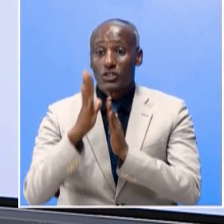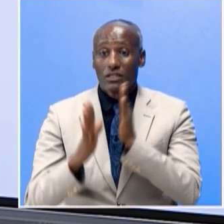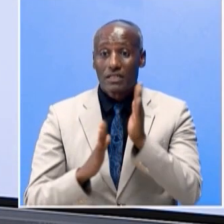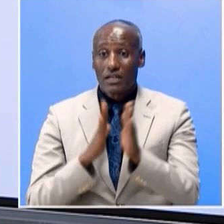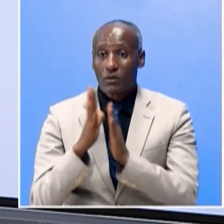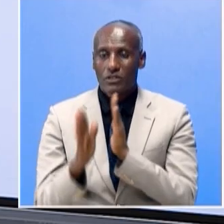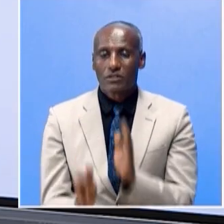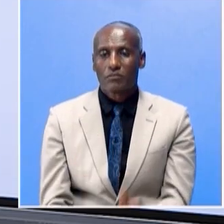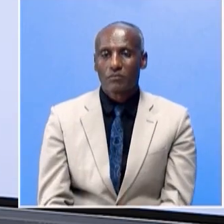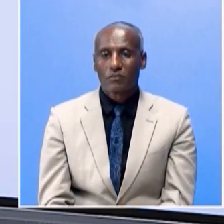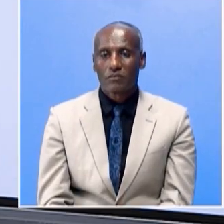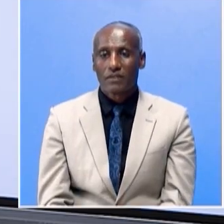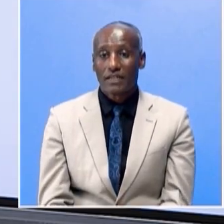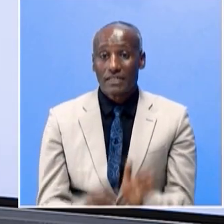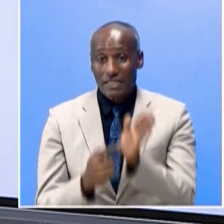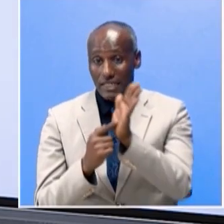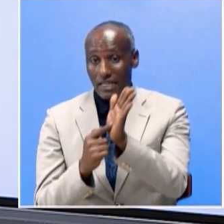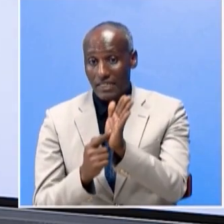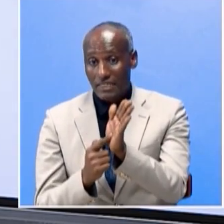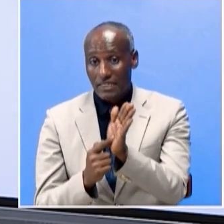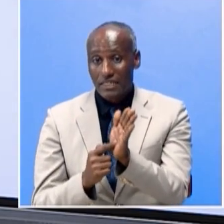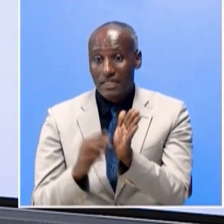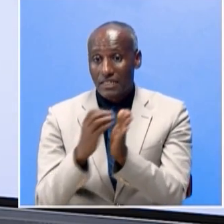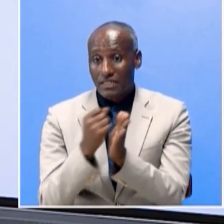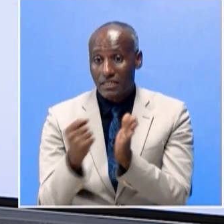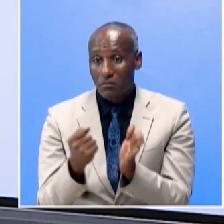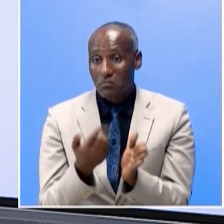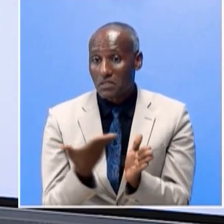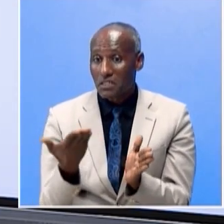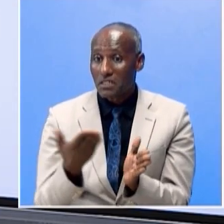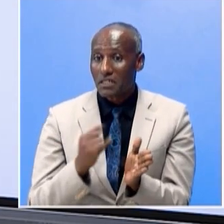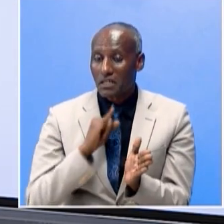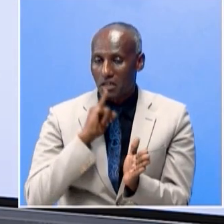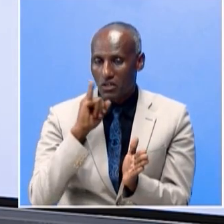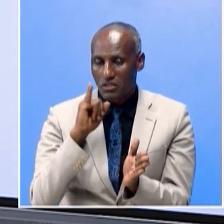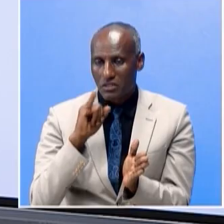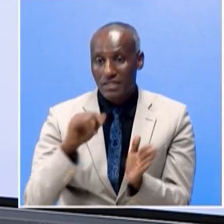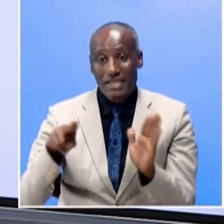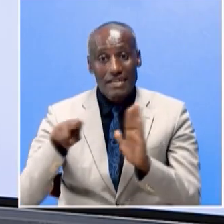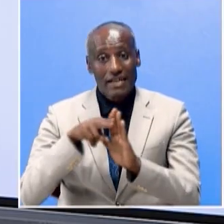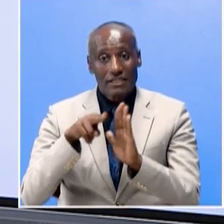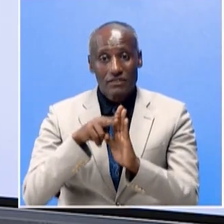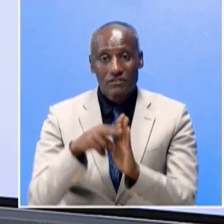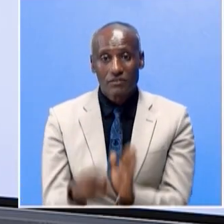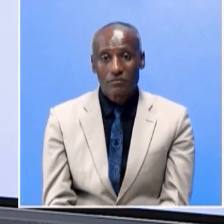not indicates as something is negative. What about